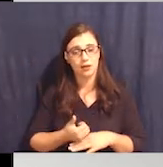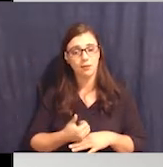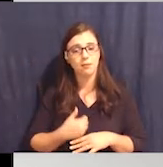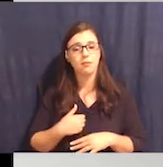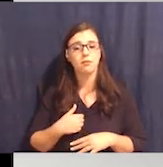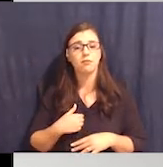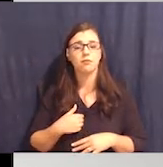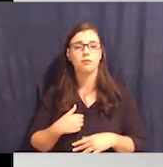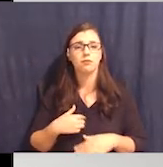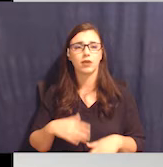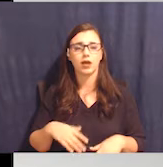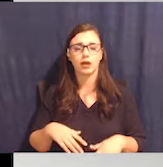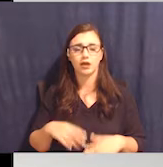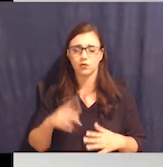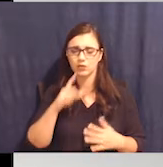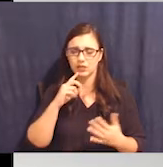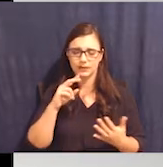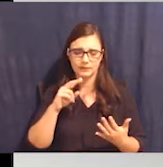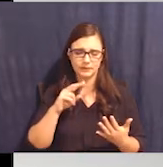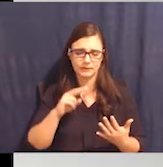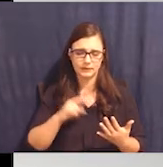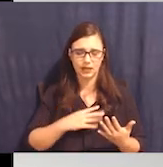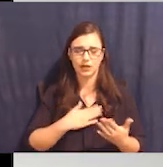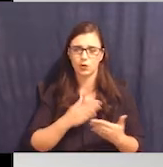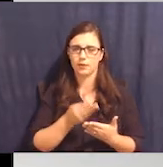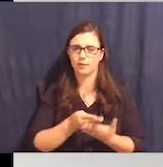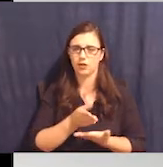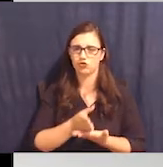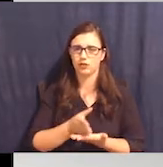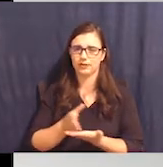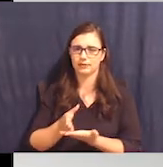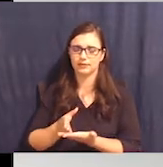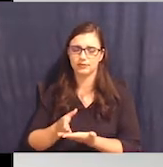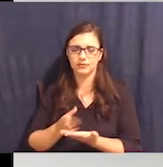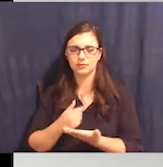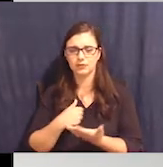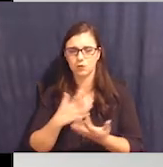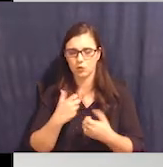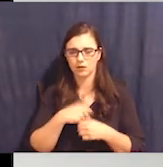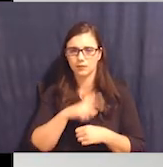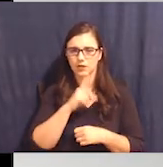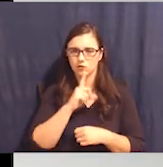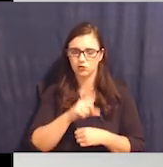up. I took a long, hard look at our budget, and